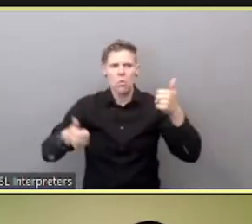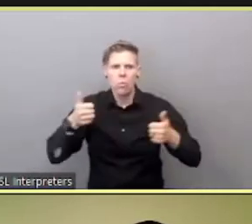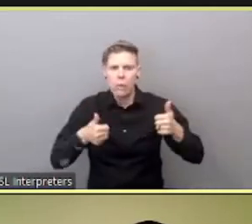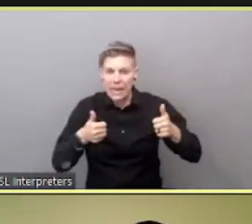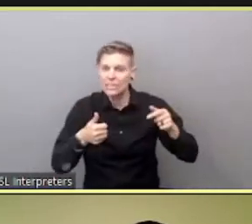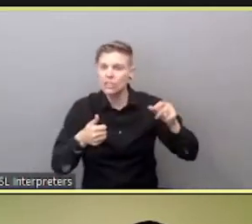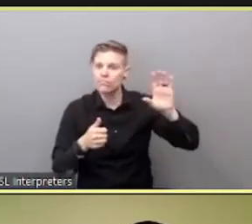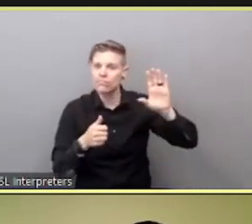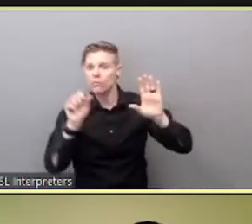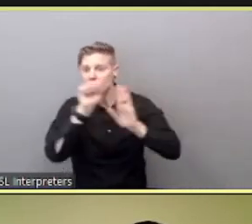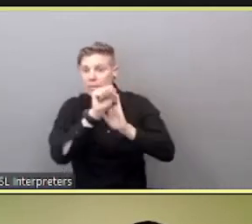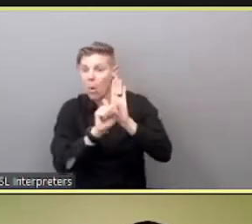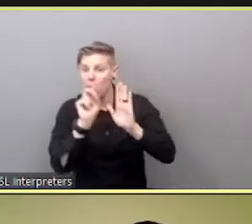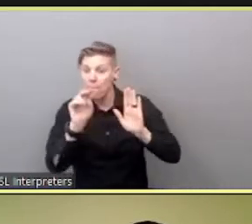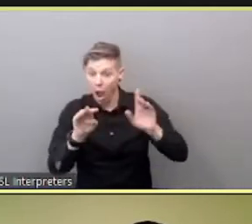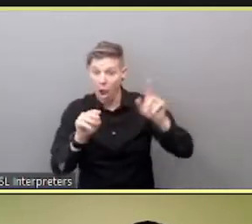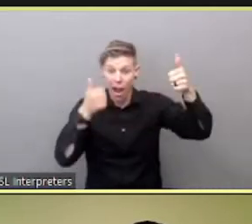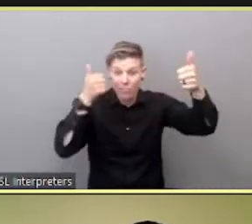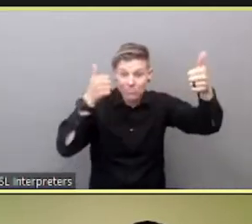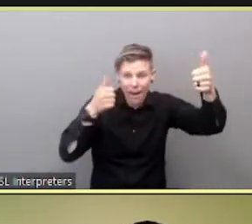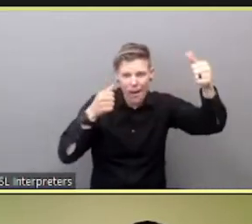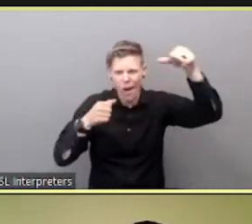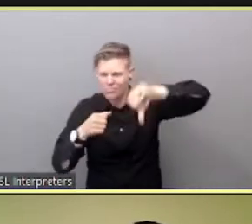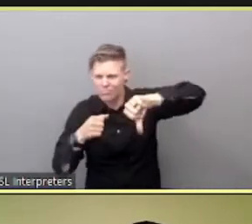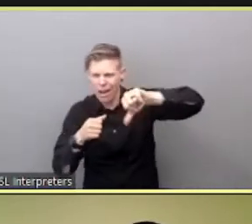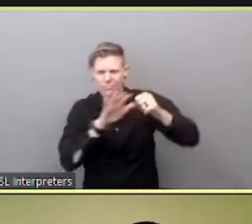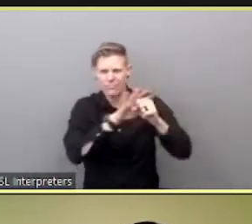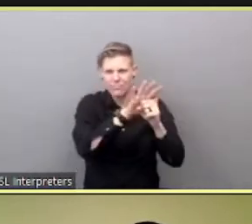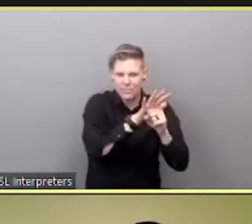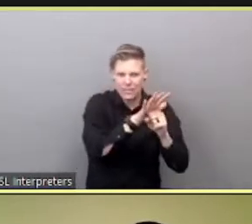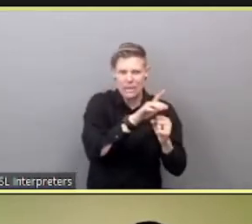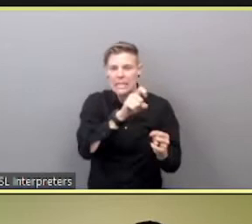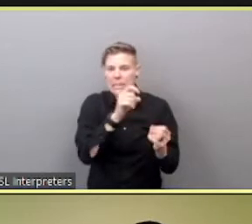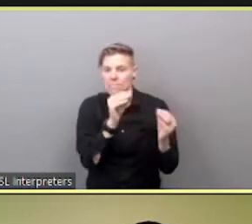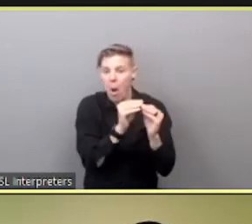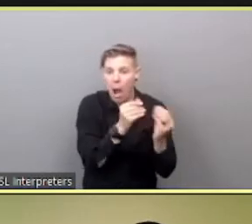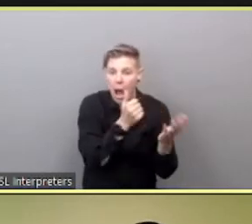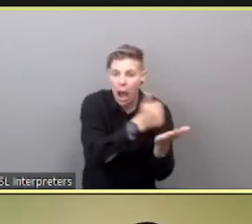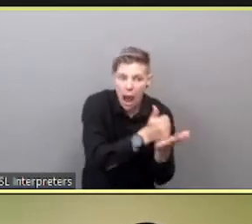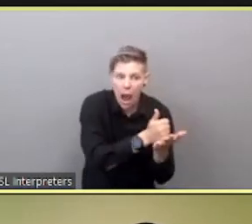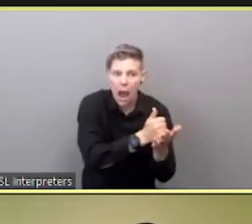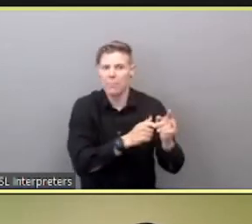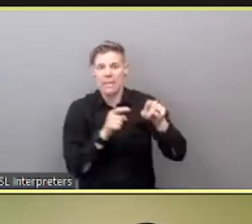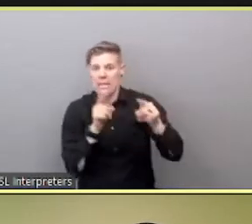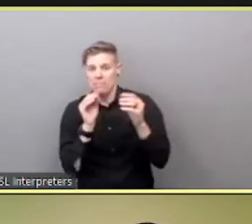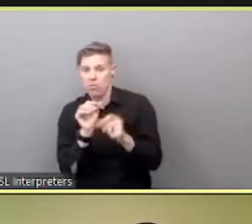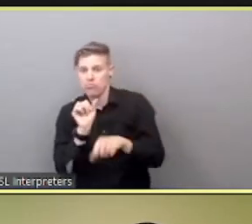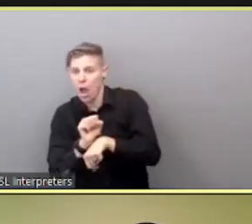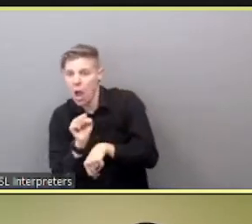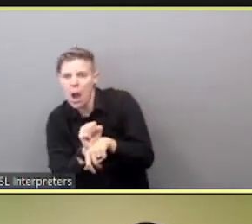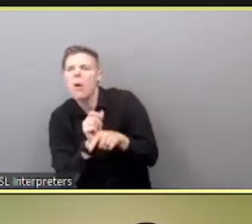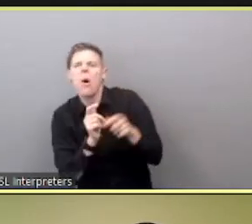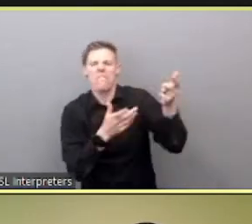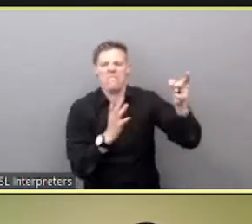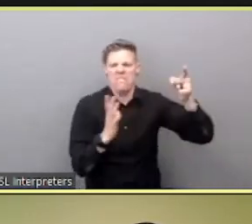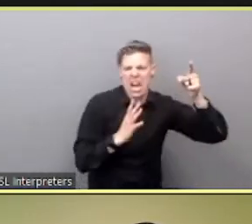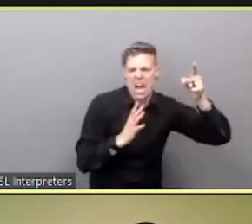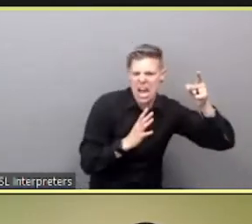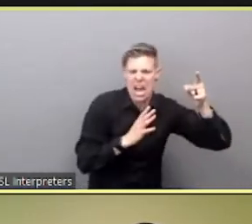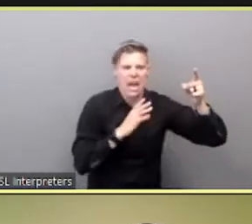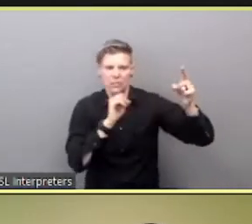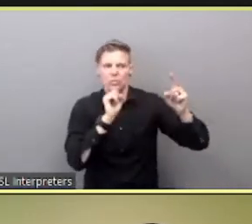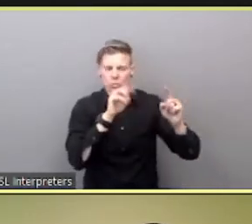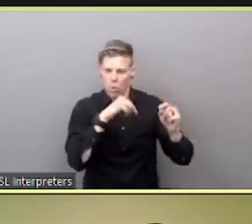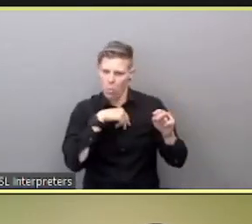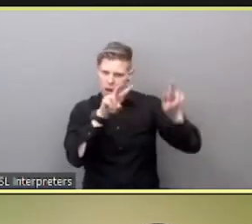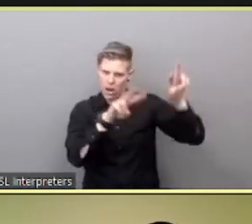off of unemployment insurance benefits. We're also looking at various other indicators that might suggest we need to provide additional